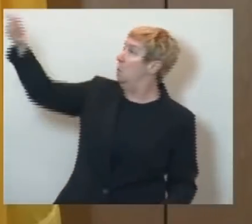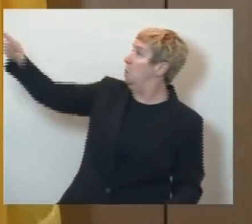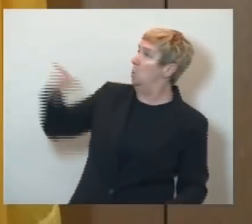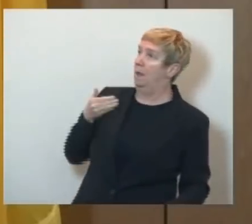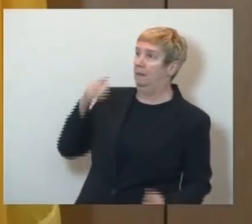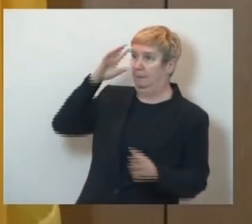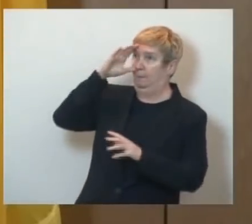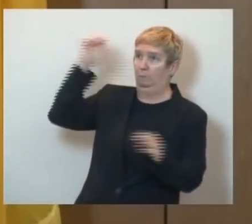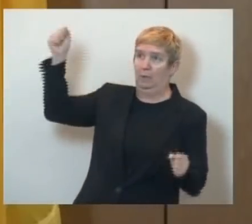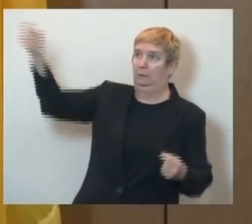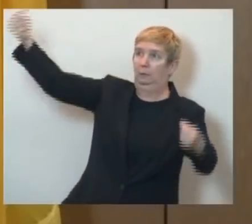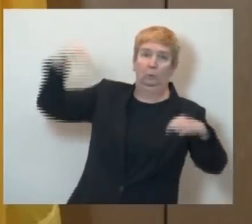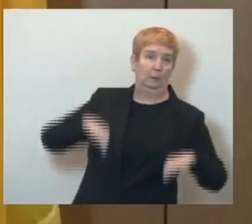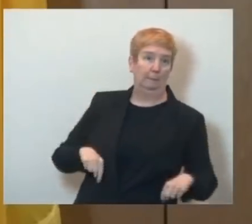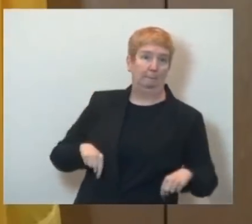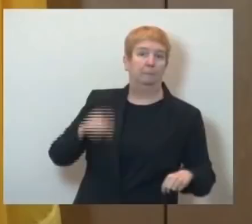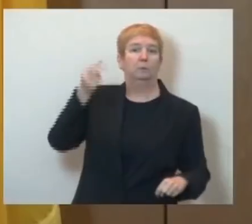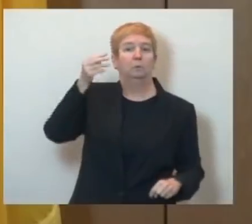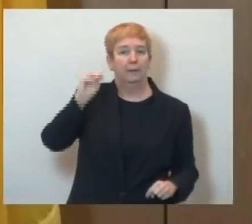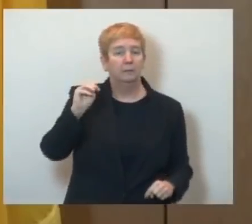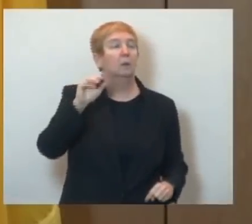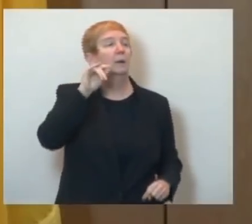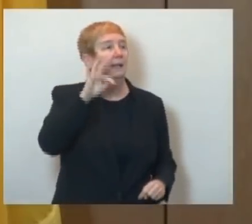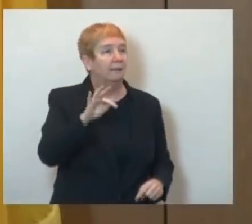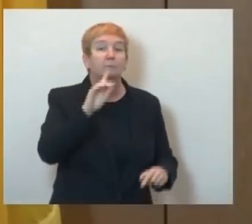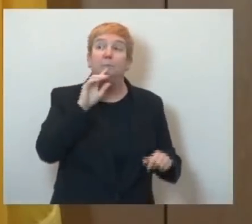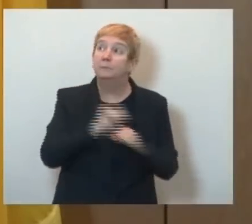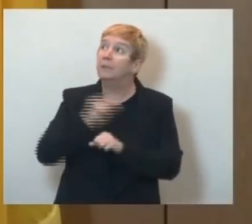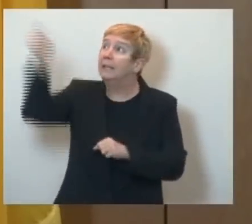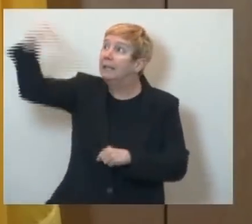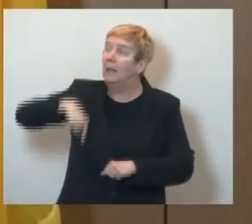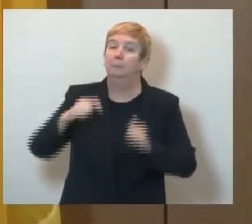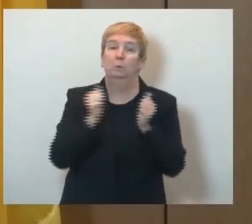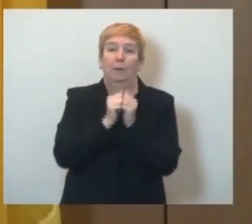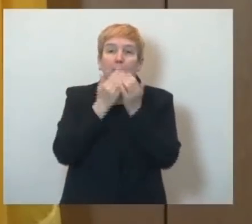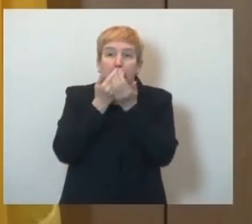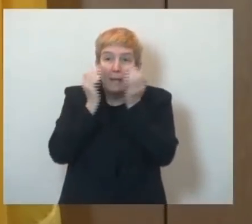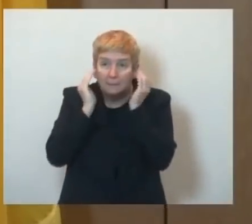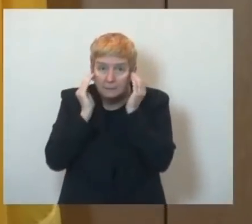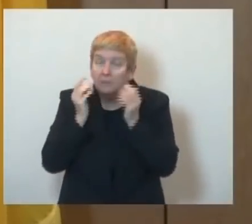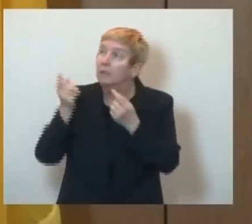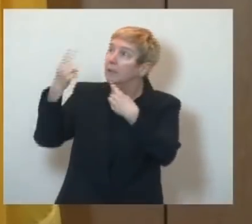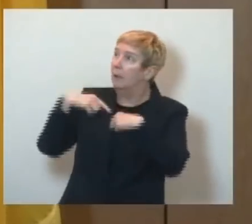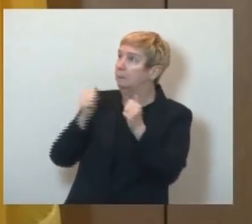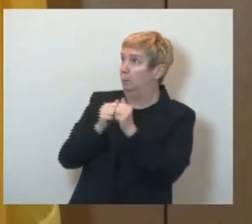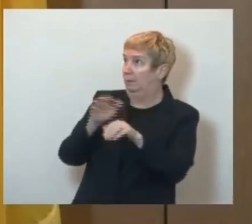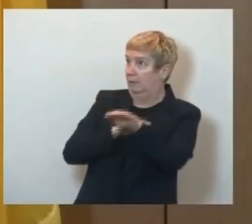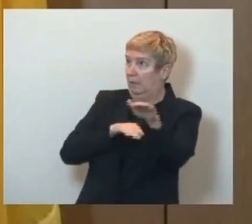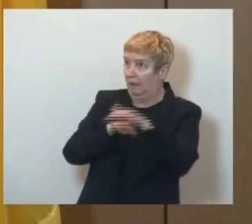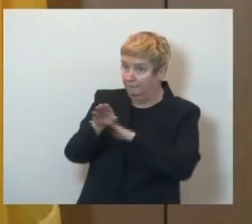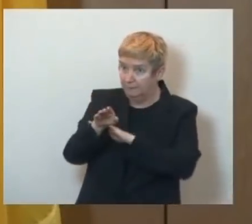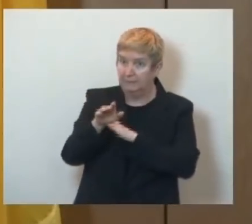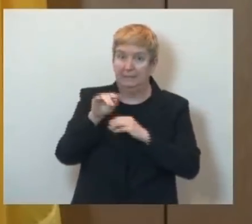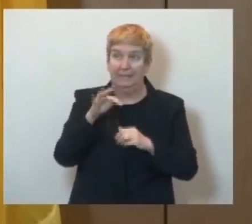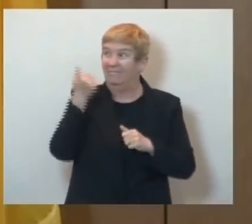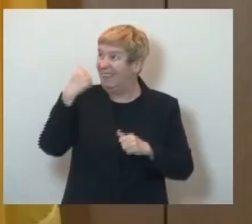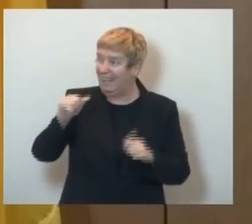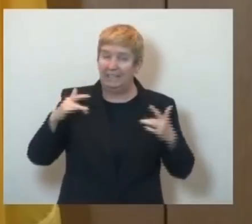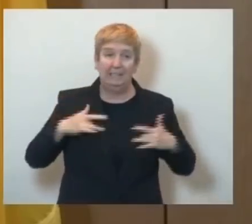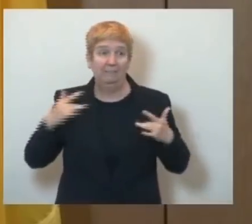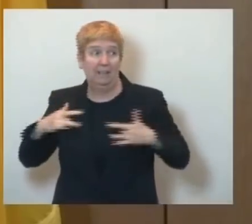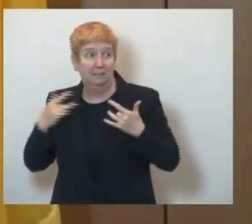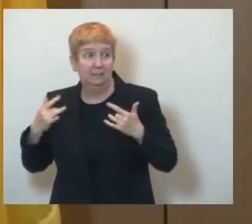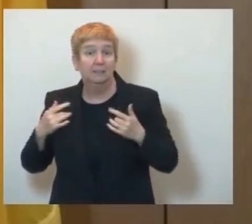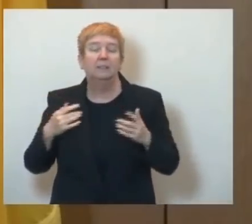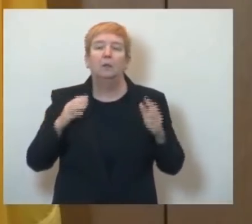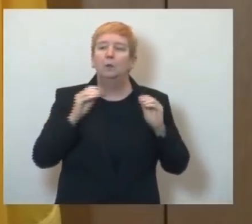arms in New Mexico if he is masked, is wearing gloves for anything that we're going to attend. There are no mass